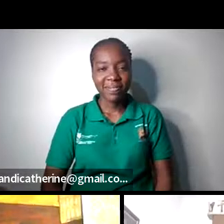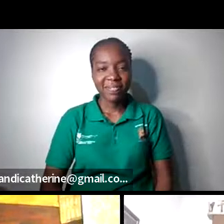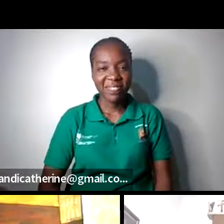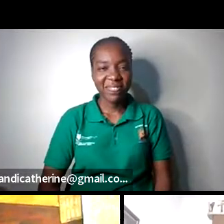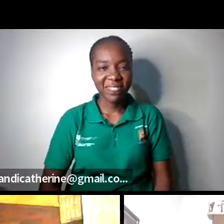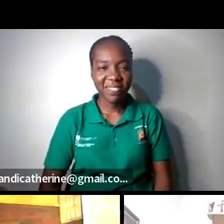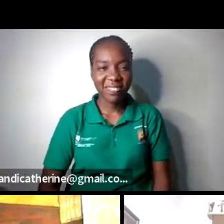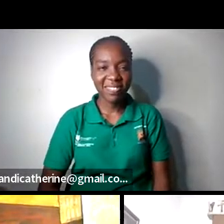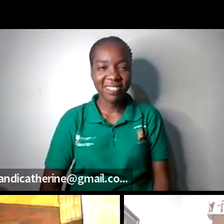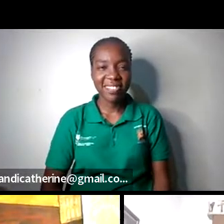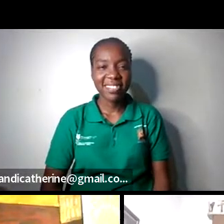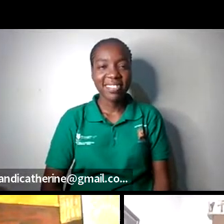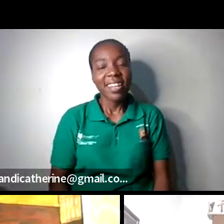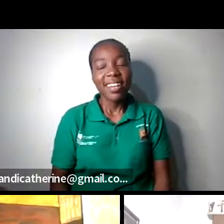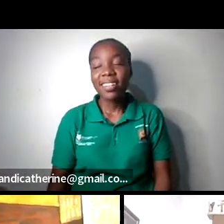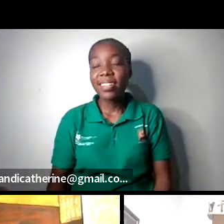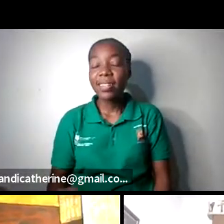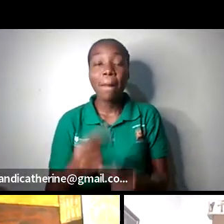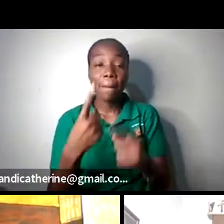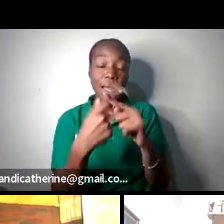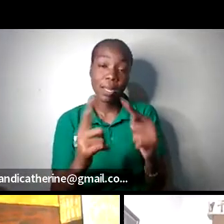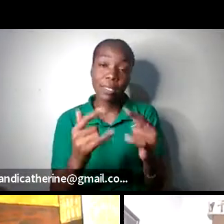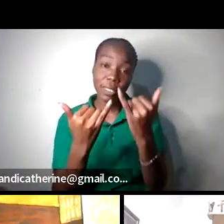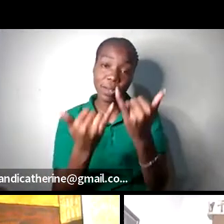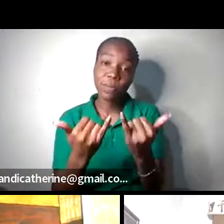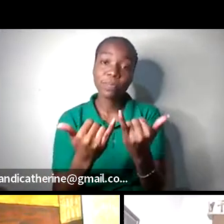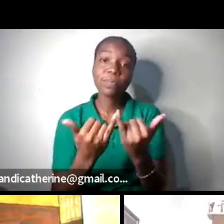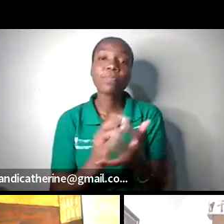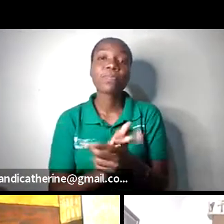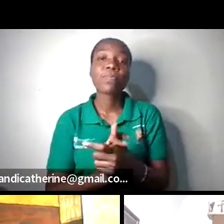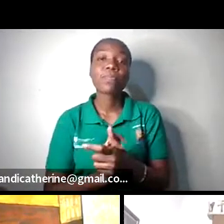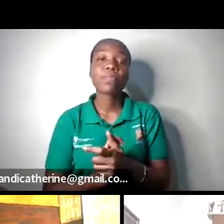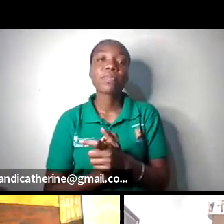in slang. But allow us to just